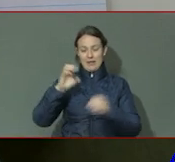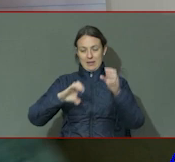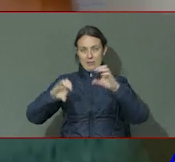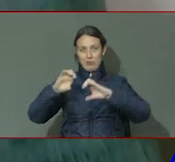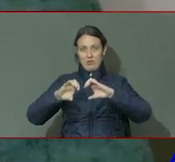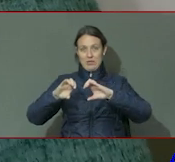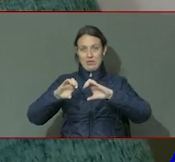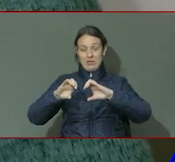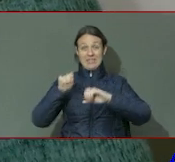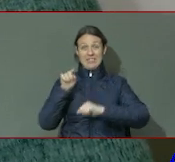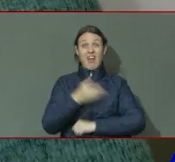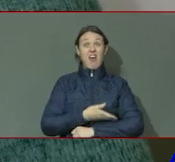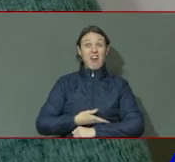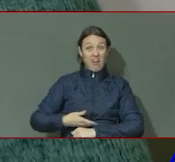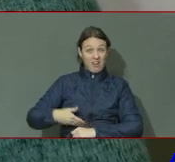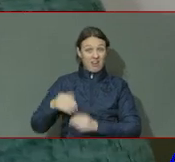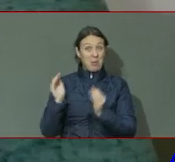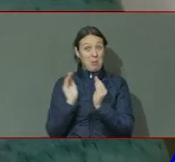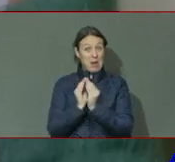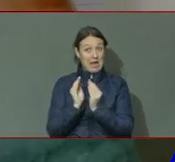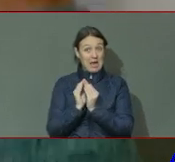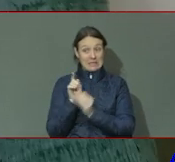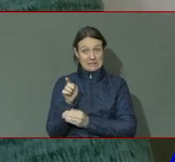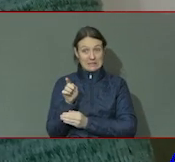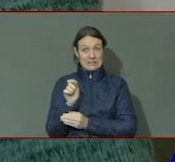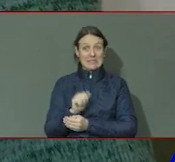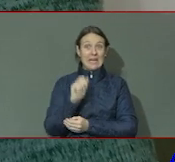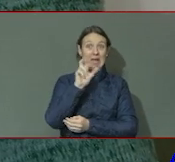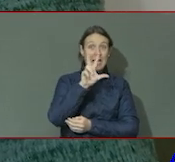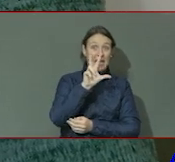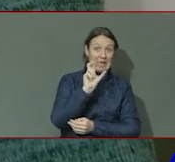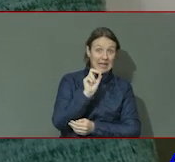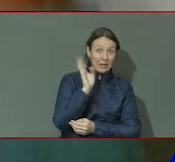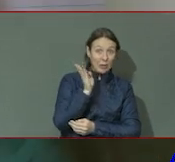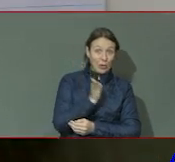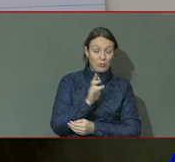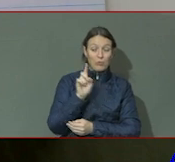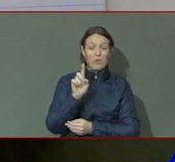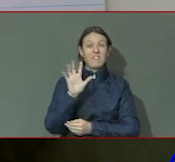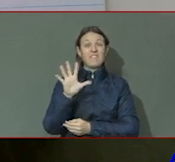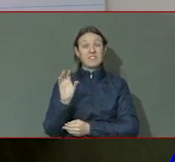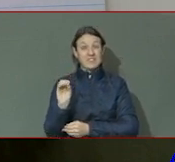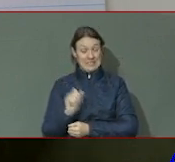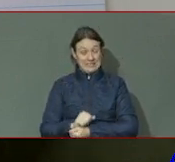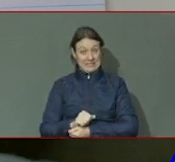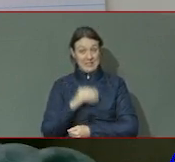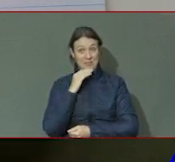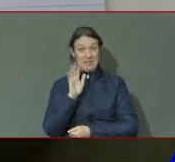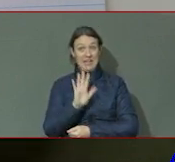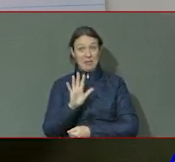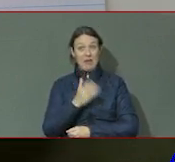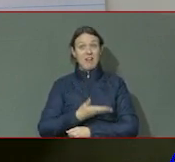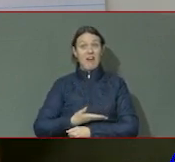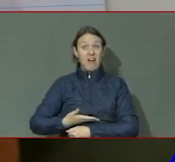than half of the paper, which gives you 80 out of 150 marks. So it's more or less half, but it's more